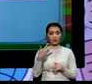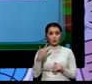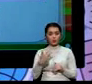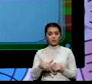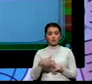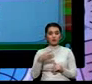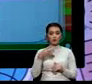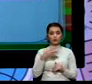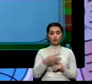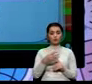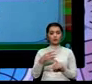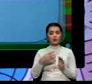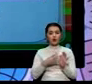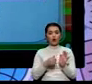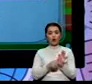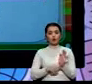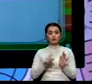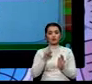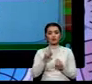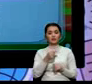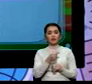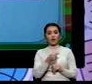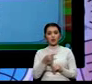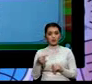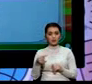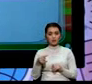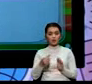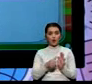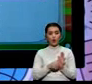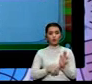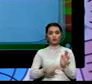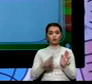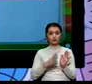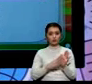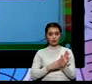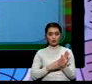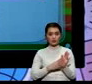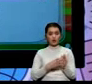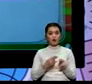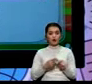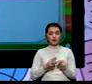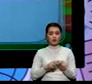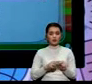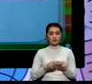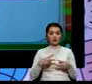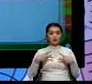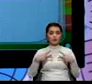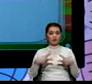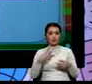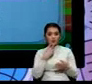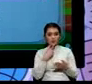bilan 4961 ning ayirmasi esa 69. Ana endi